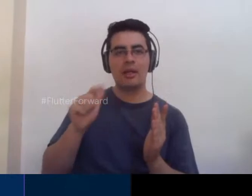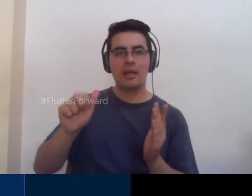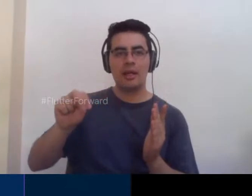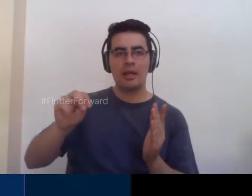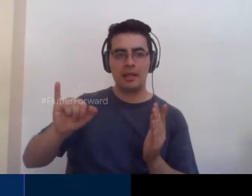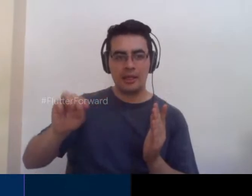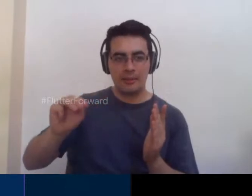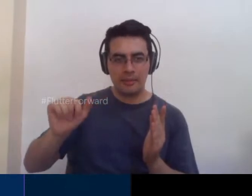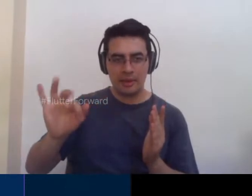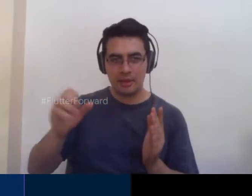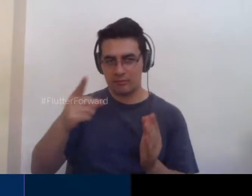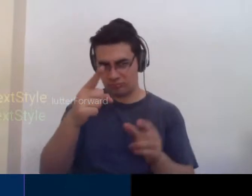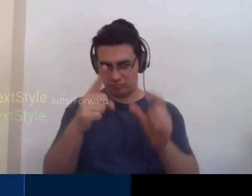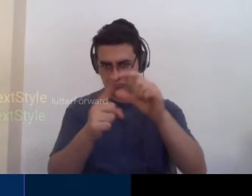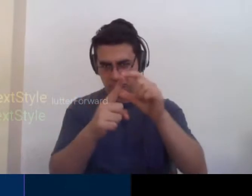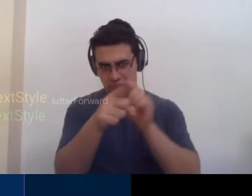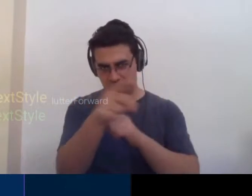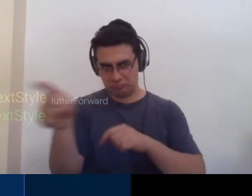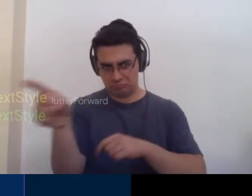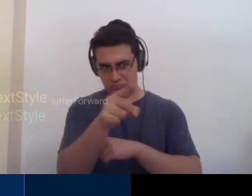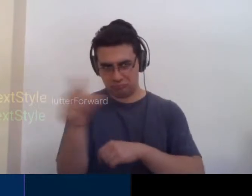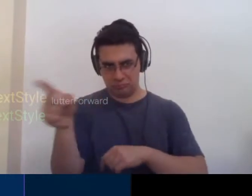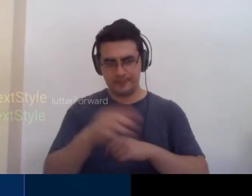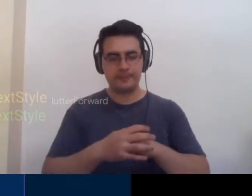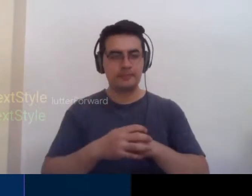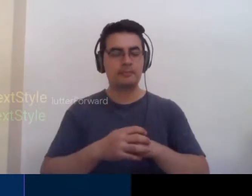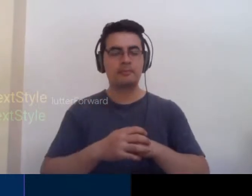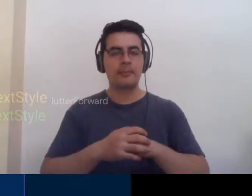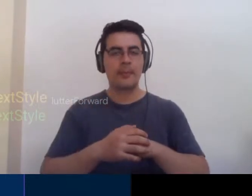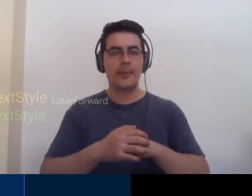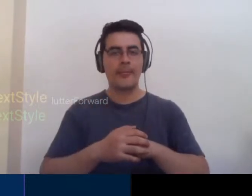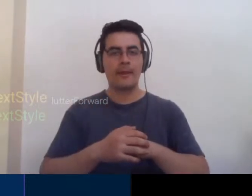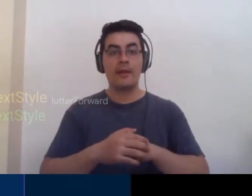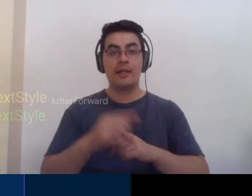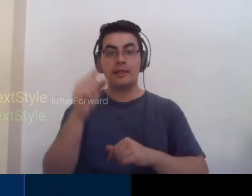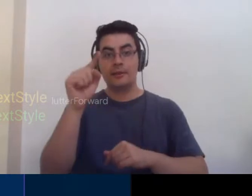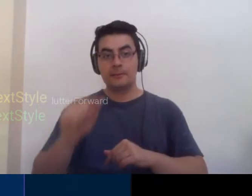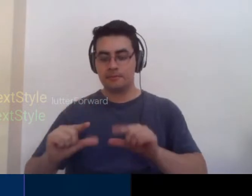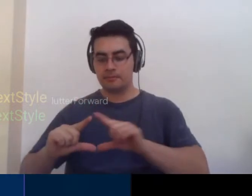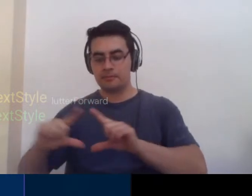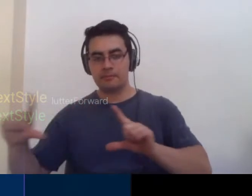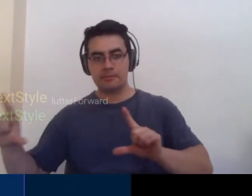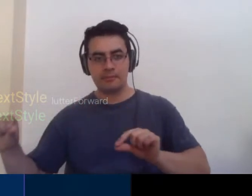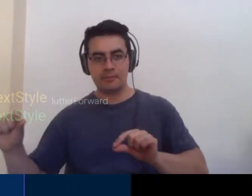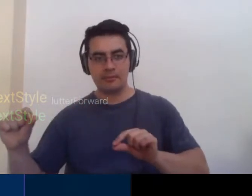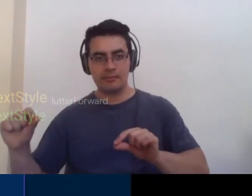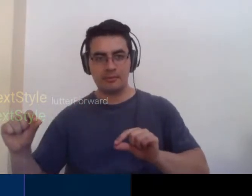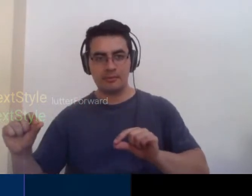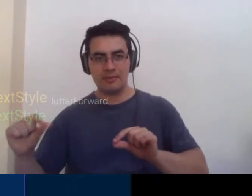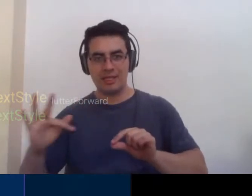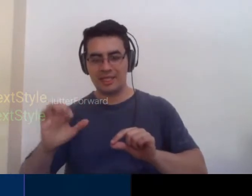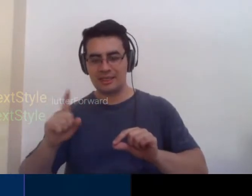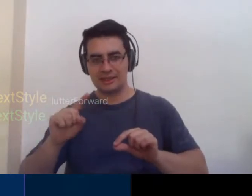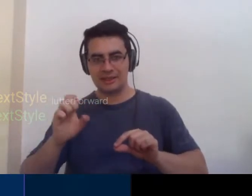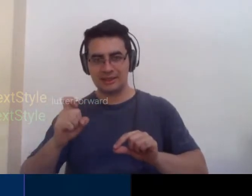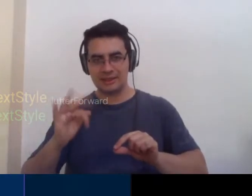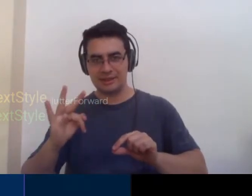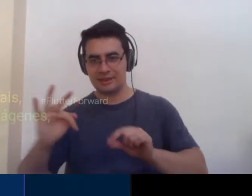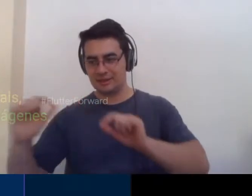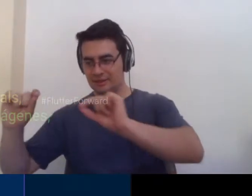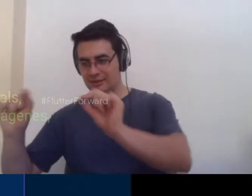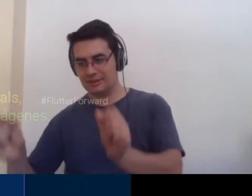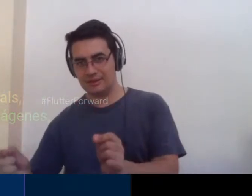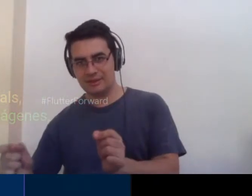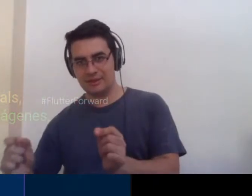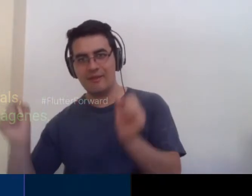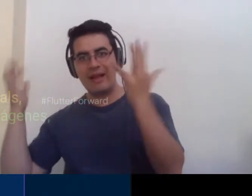Style. I've wrapped my text widget in the Animated Default Text Style